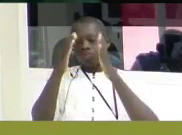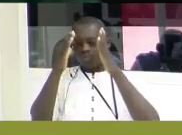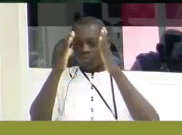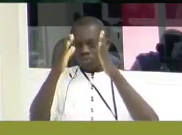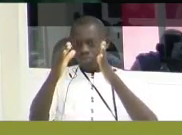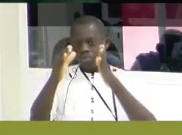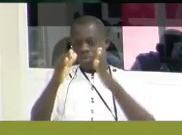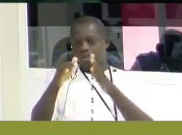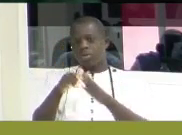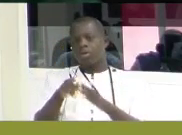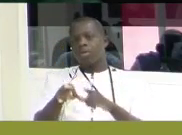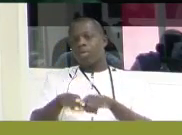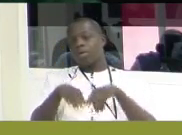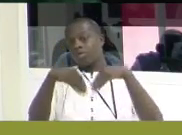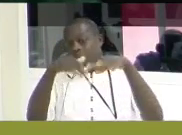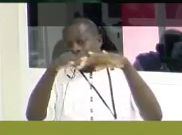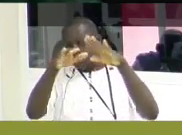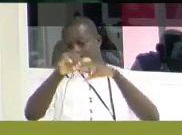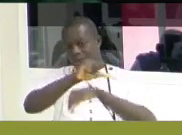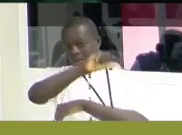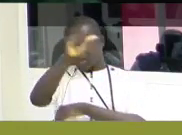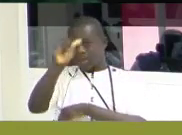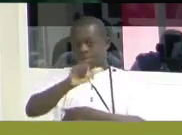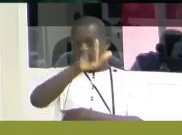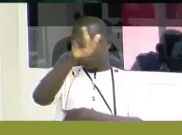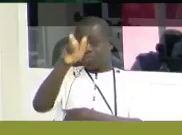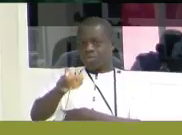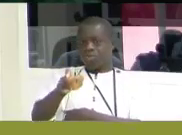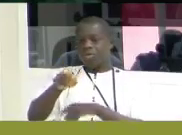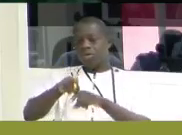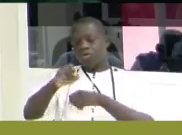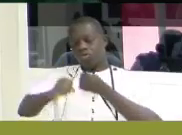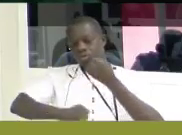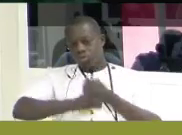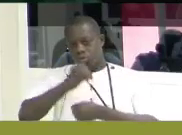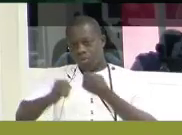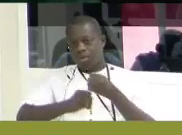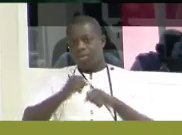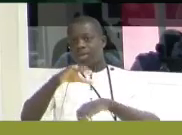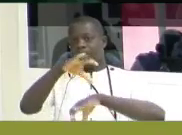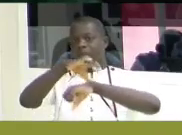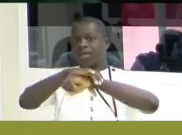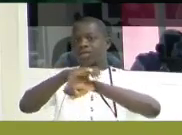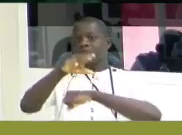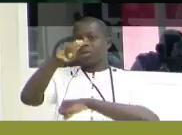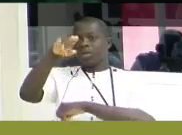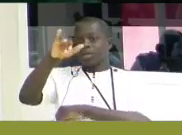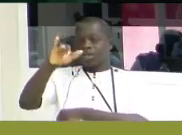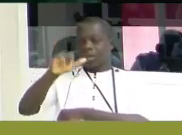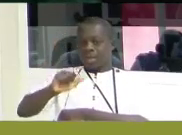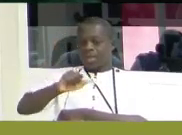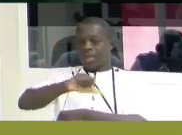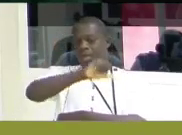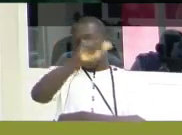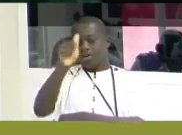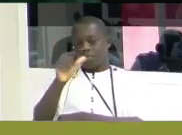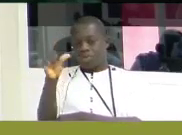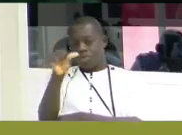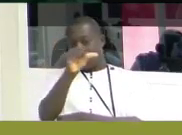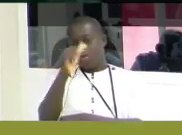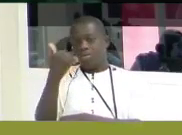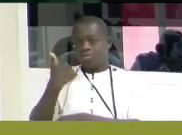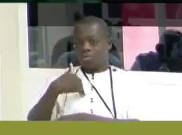your dismissal and personal victimization at the hands of the NIA and also those of others who